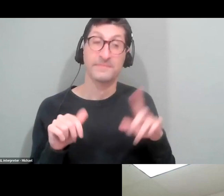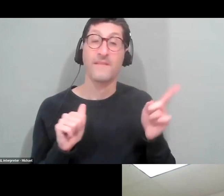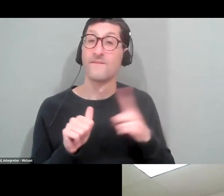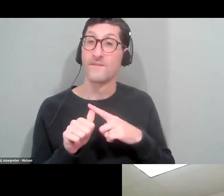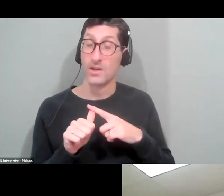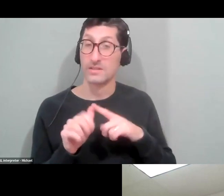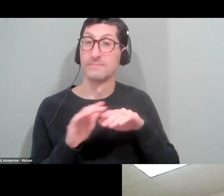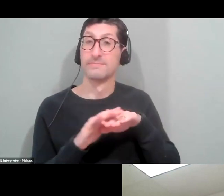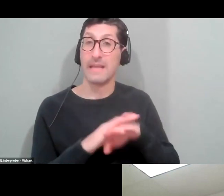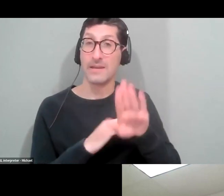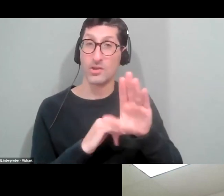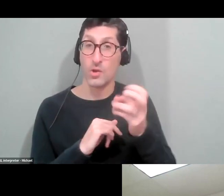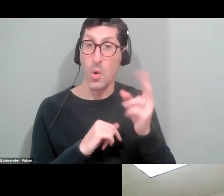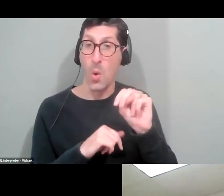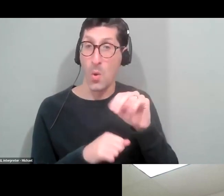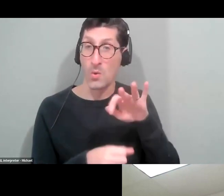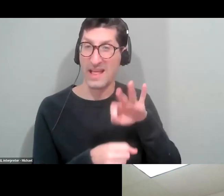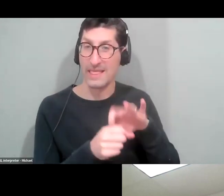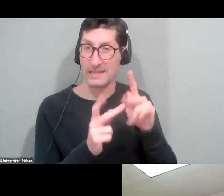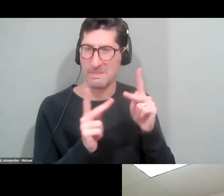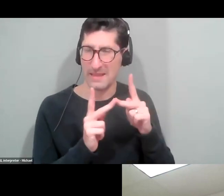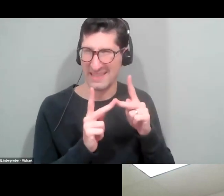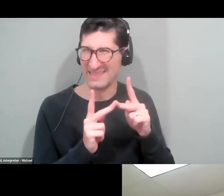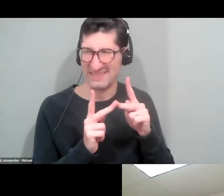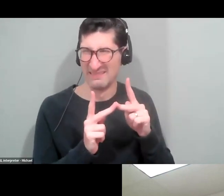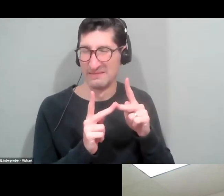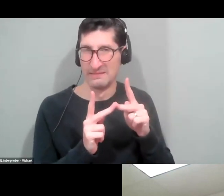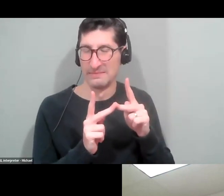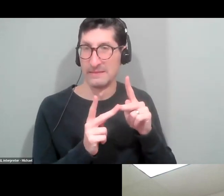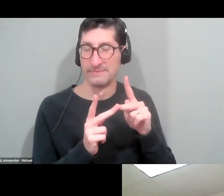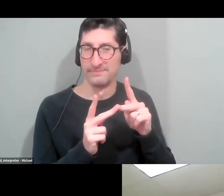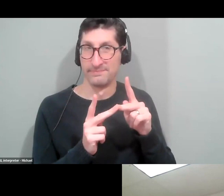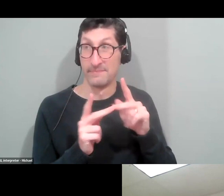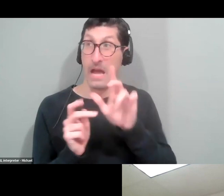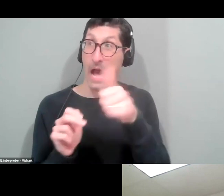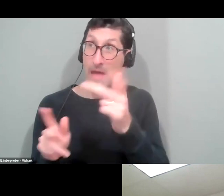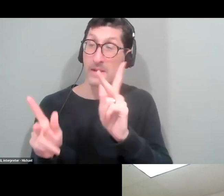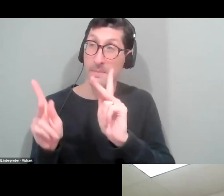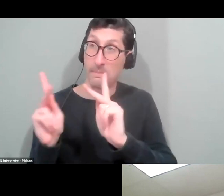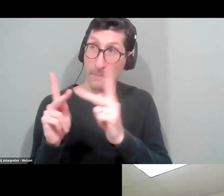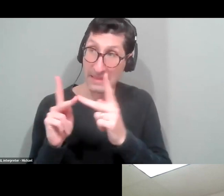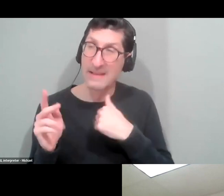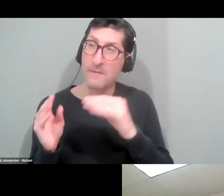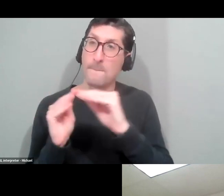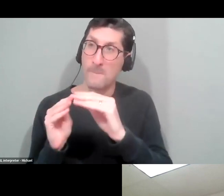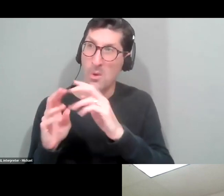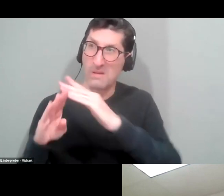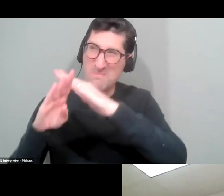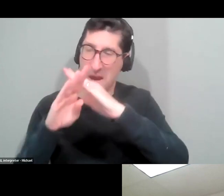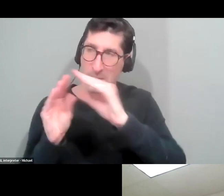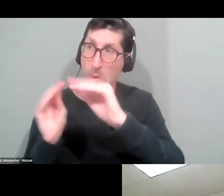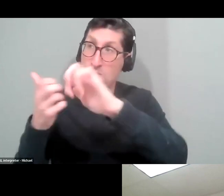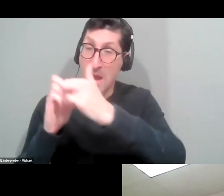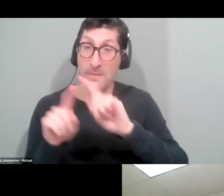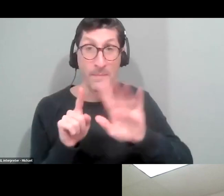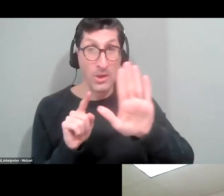day. You'll encounter the least amount of the least problems if you want to do that. Um, if you want